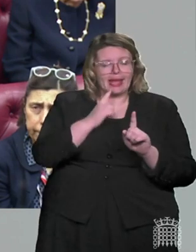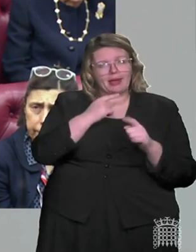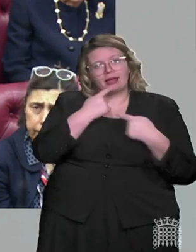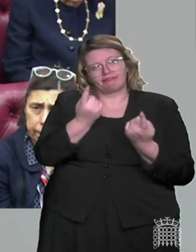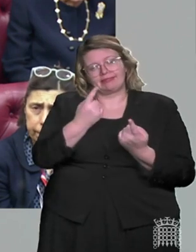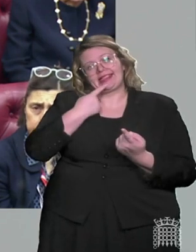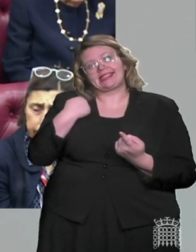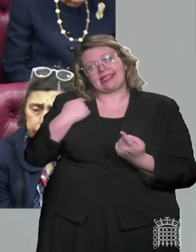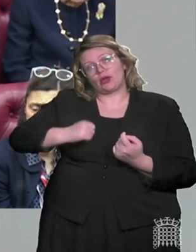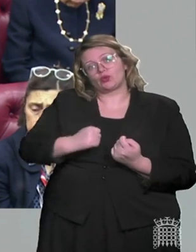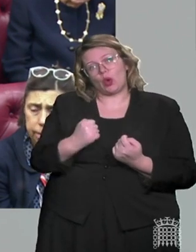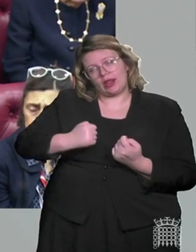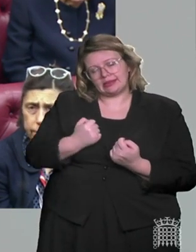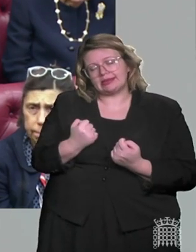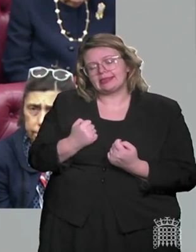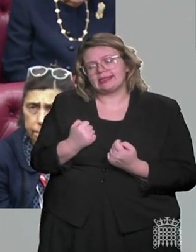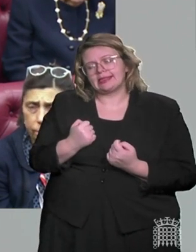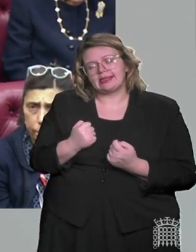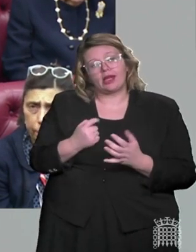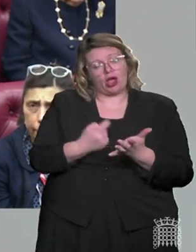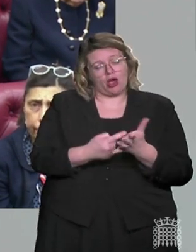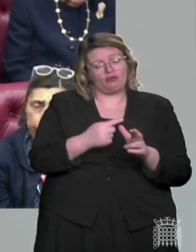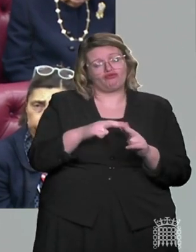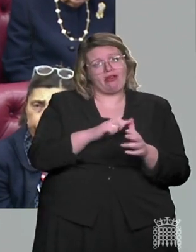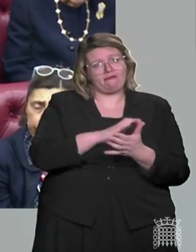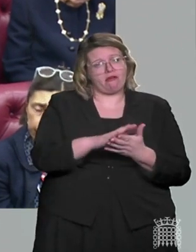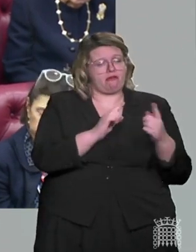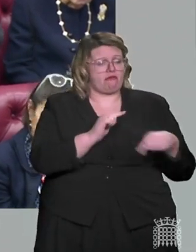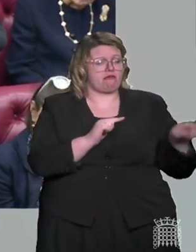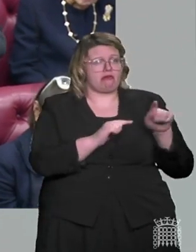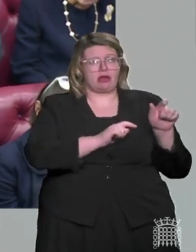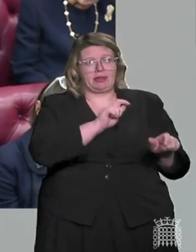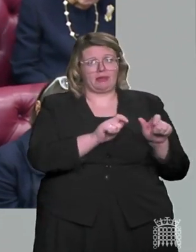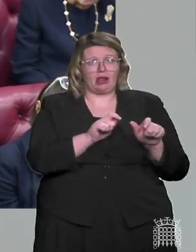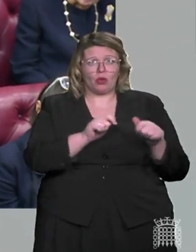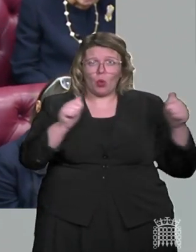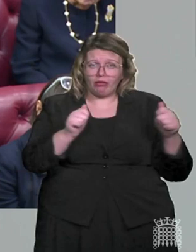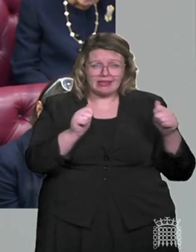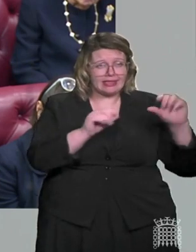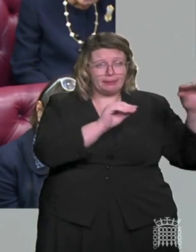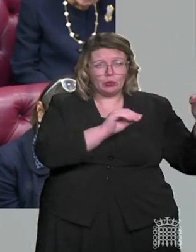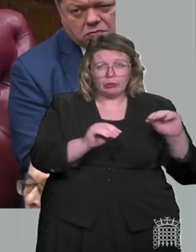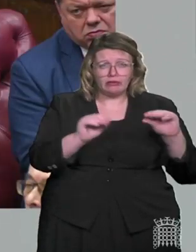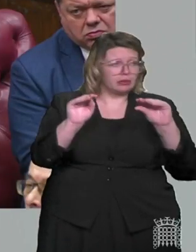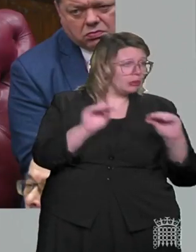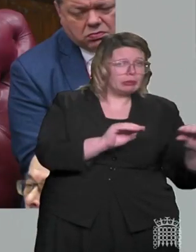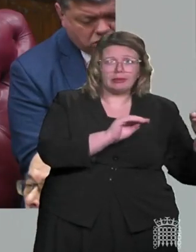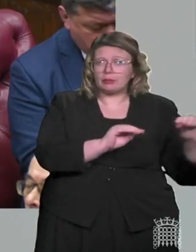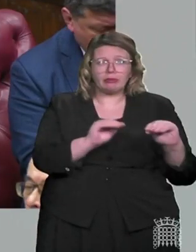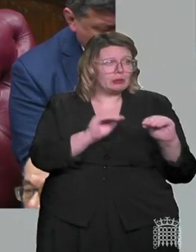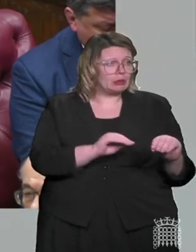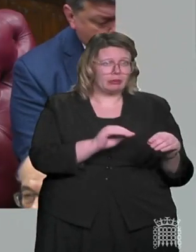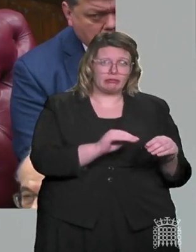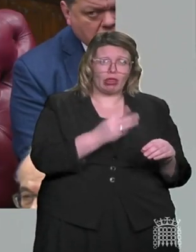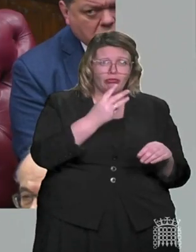is, the people who are in Rafa on many occasions have already moved 3, 4 or 5 times. And it's